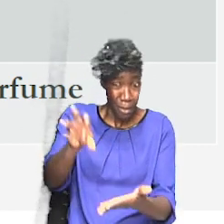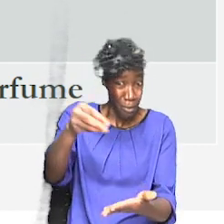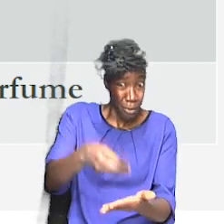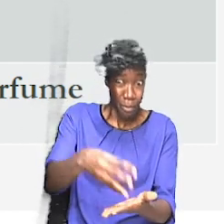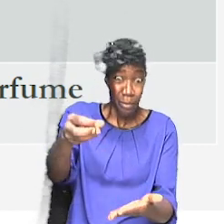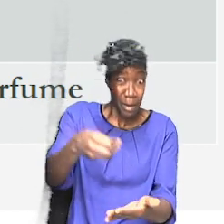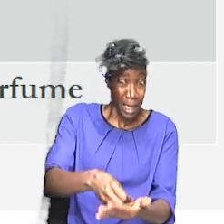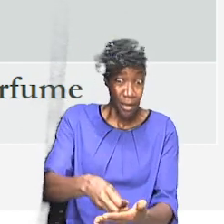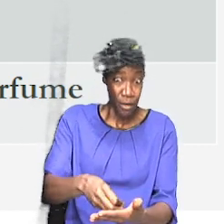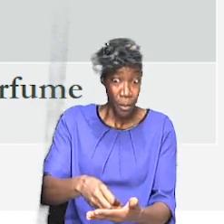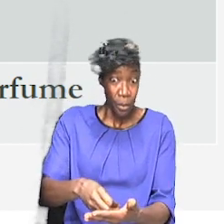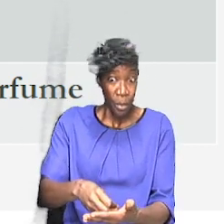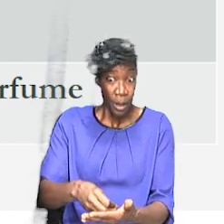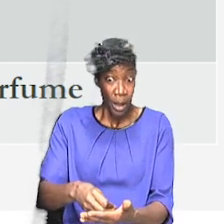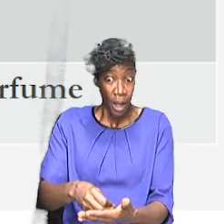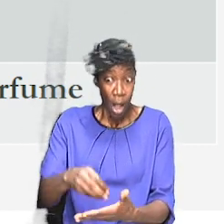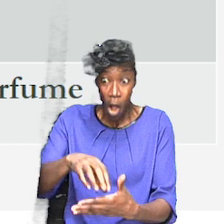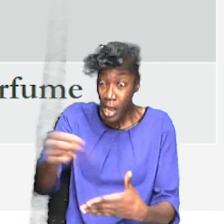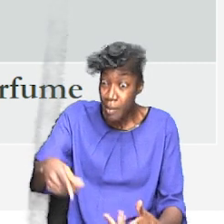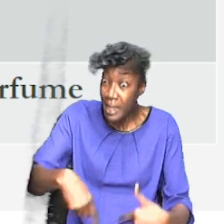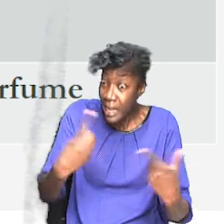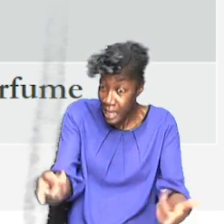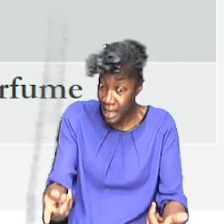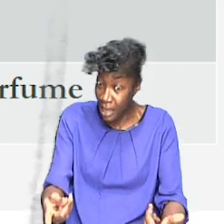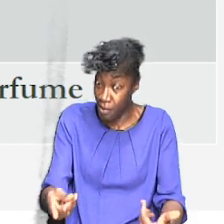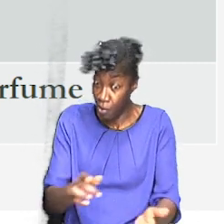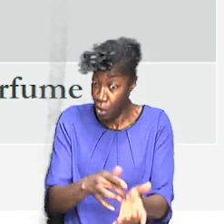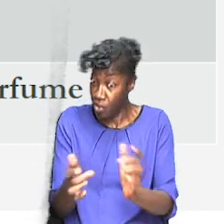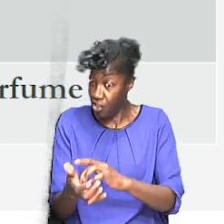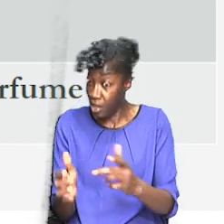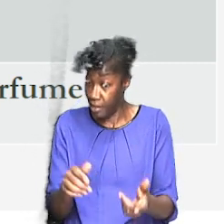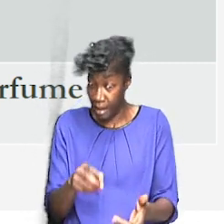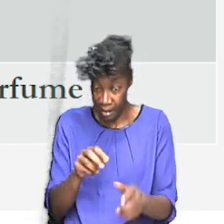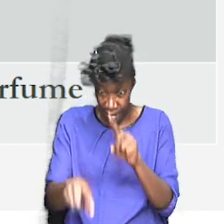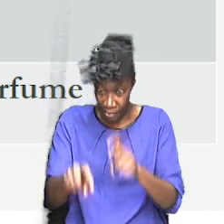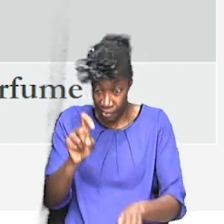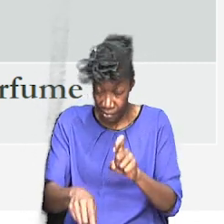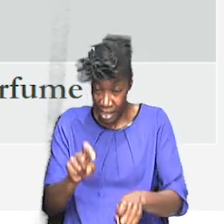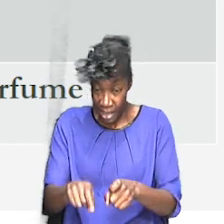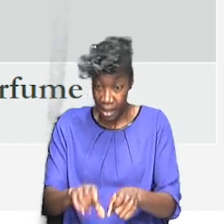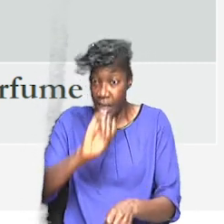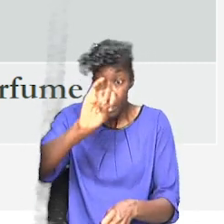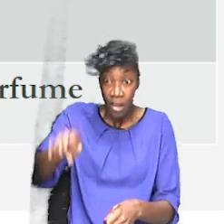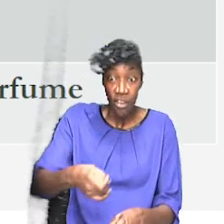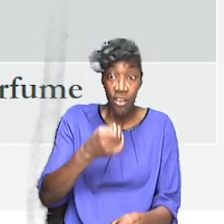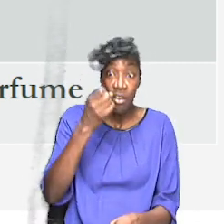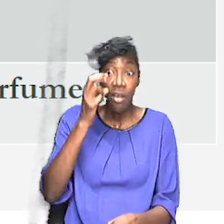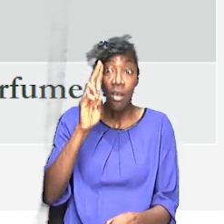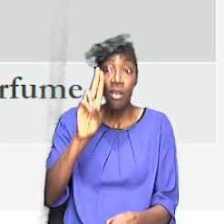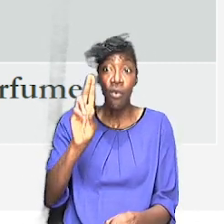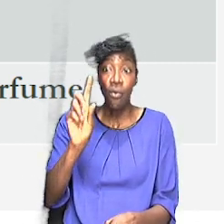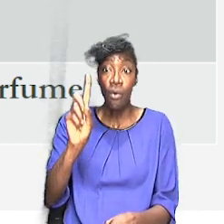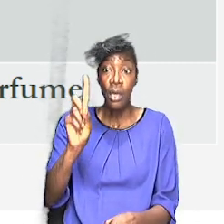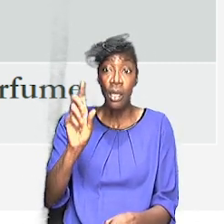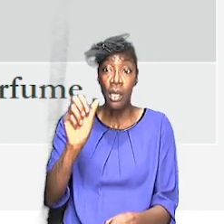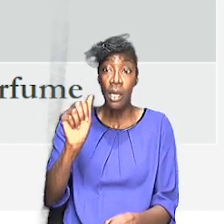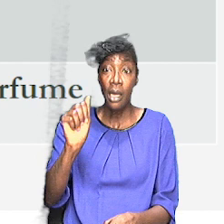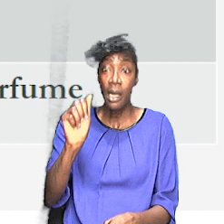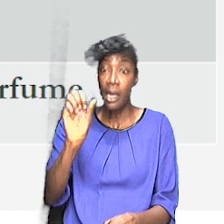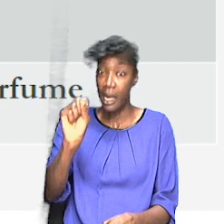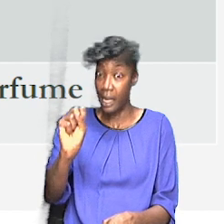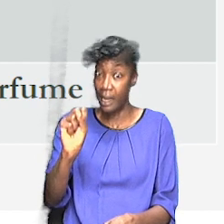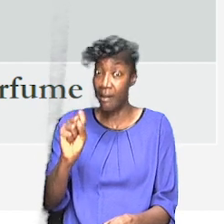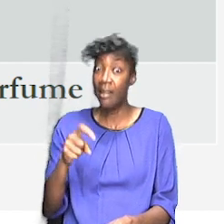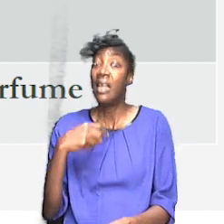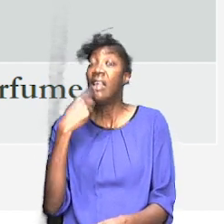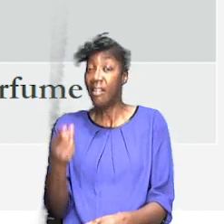when it could be given to the poor. And it was Judas who made that statement.